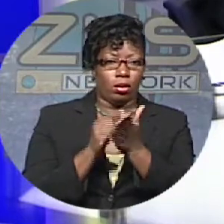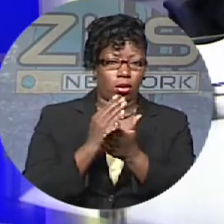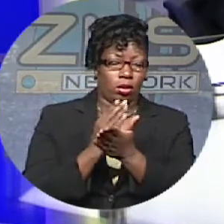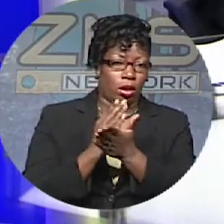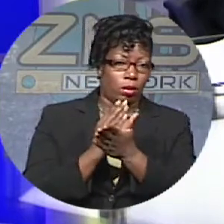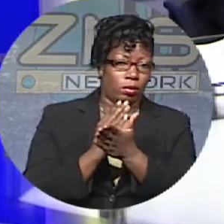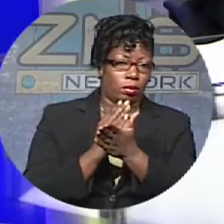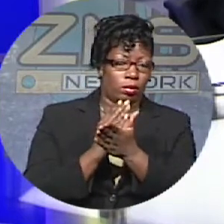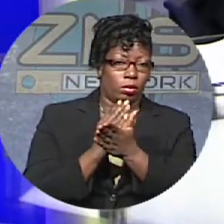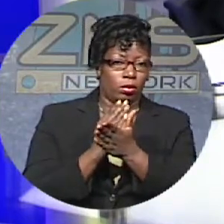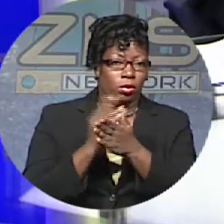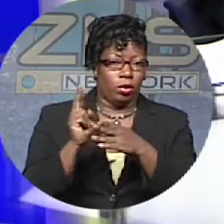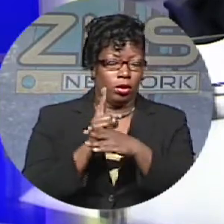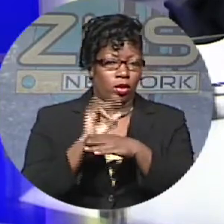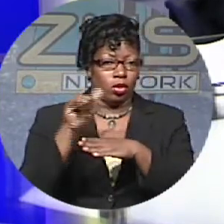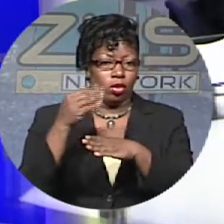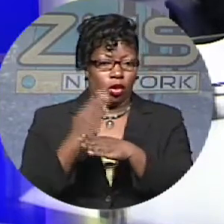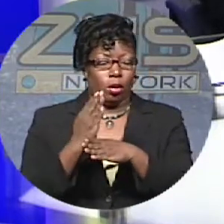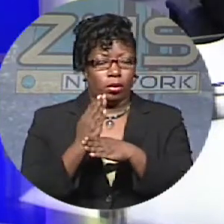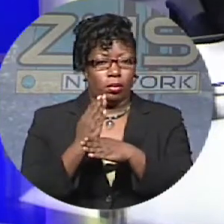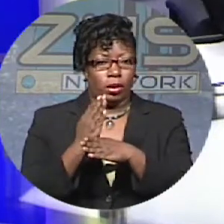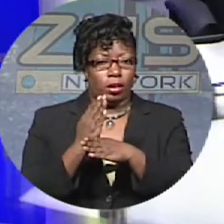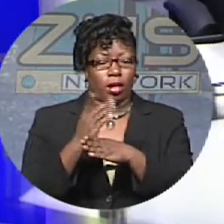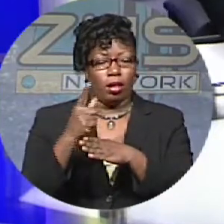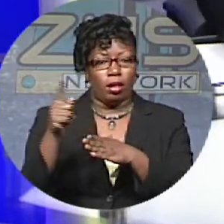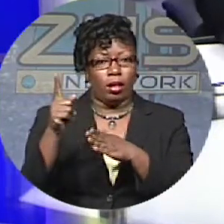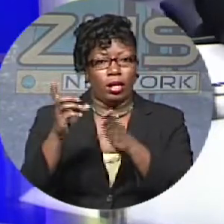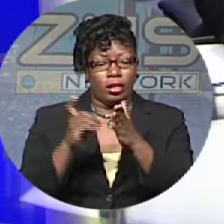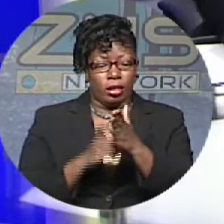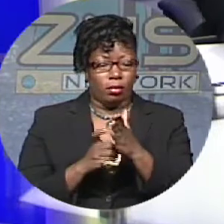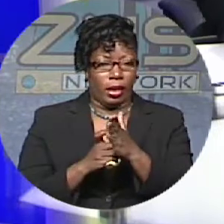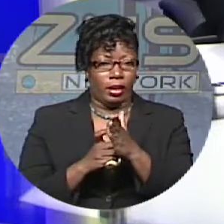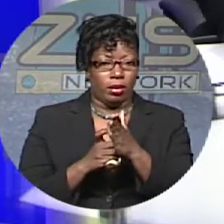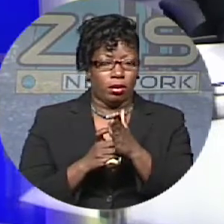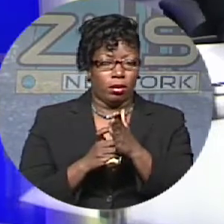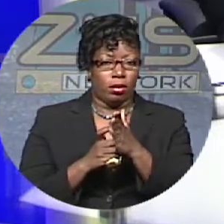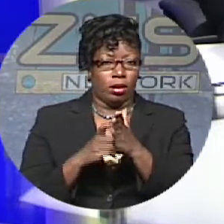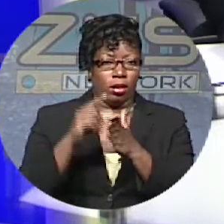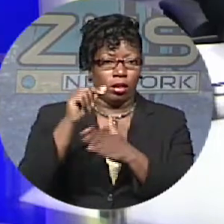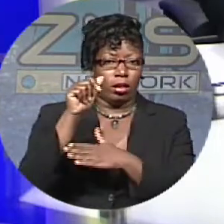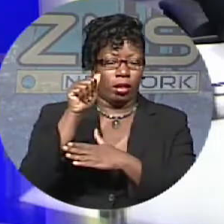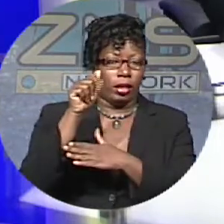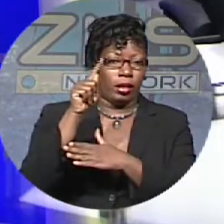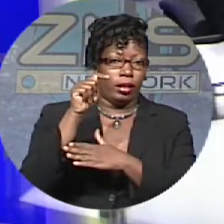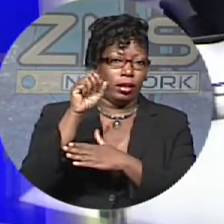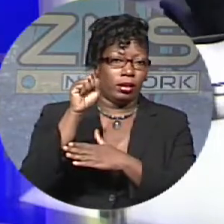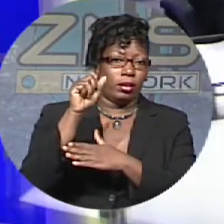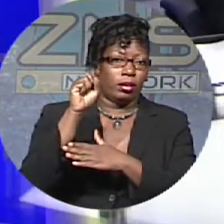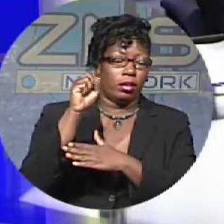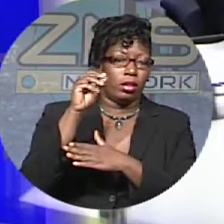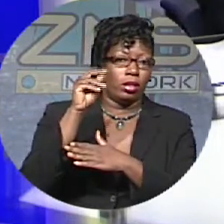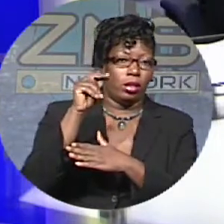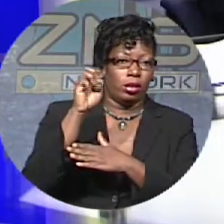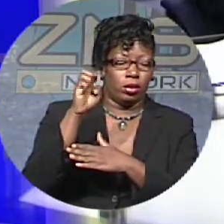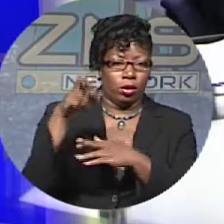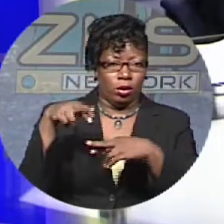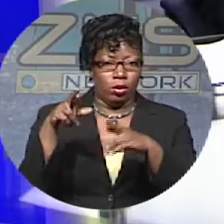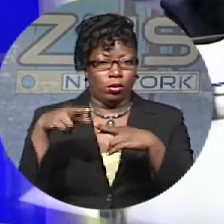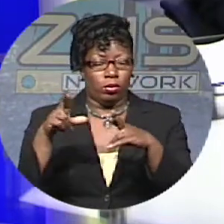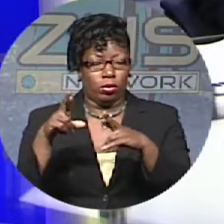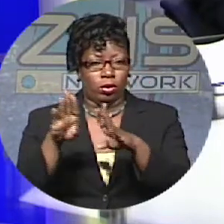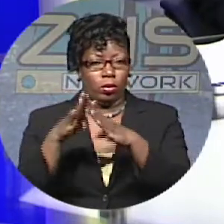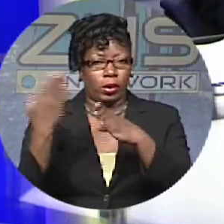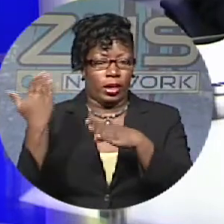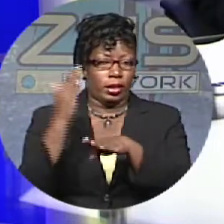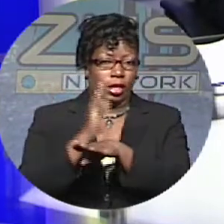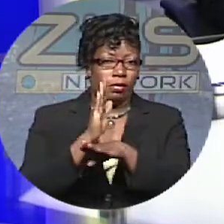skills training to meet the demands of an evolving workforce, the Gladstone Road headquarters of the National Training Agency officially opened last evening.